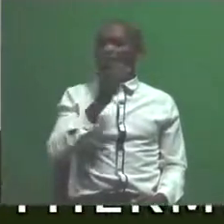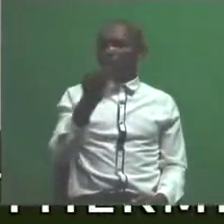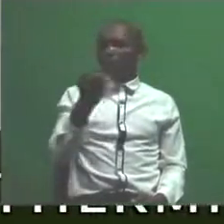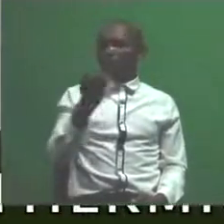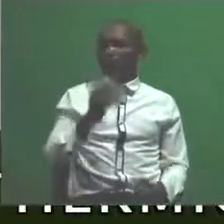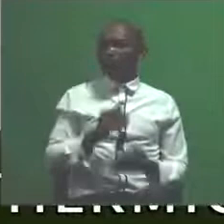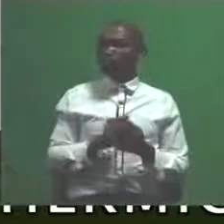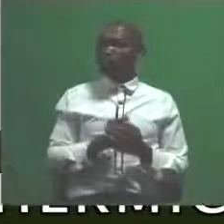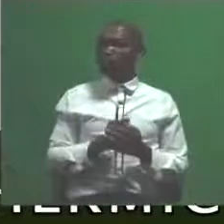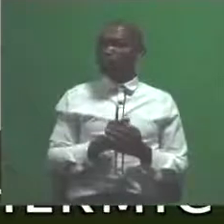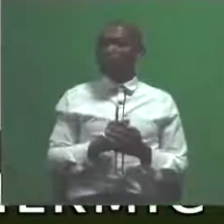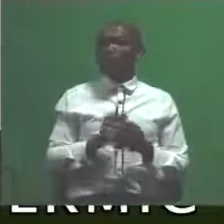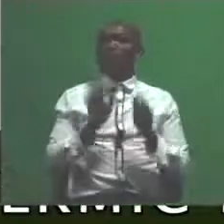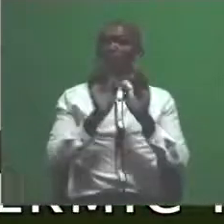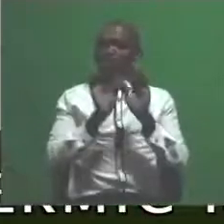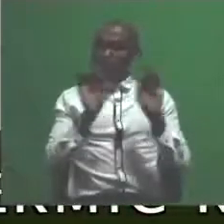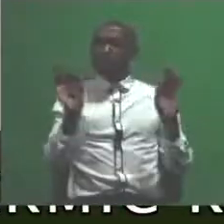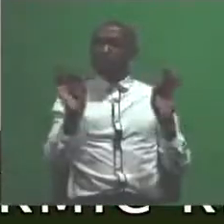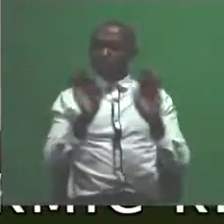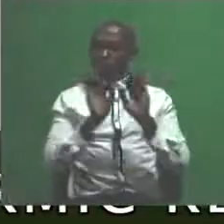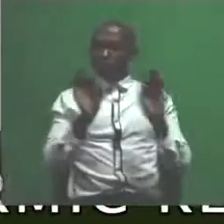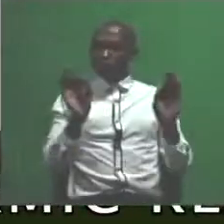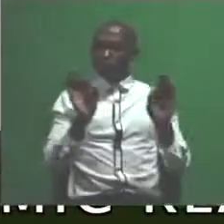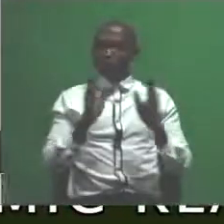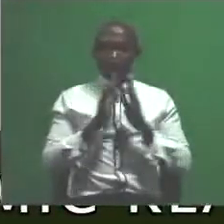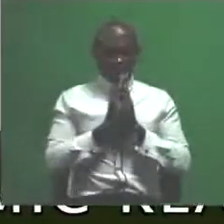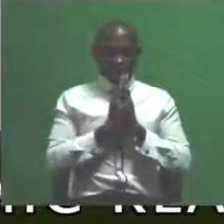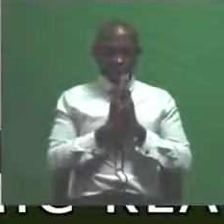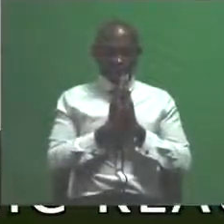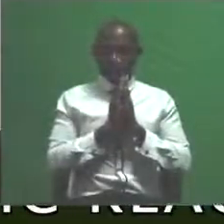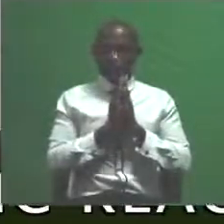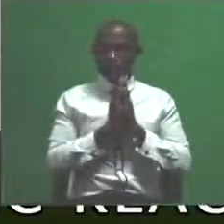Oh, good. Thank you very much.